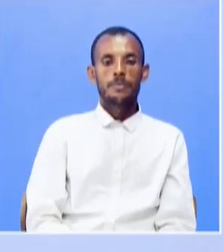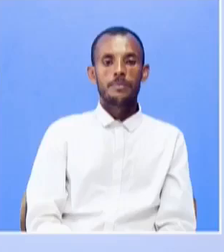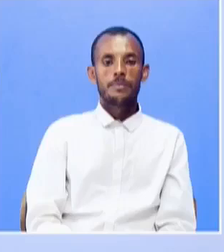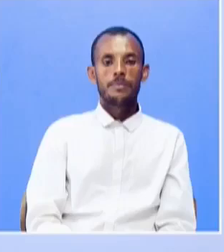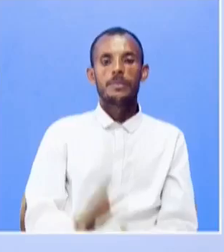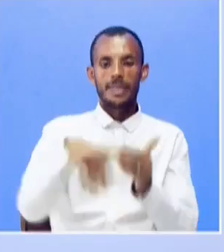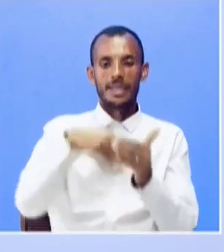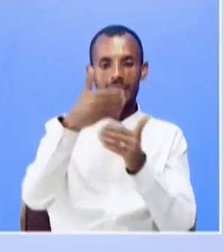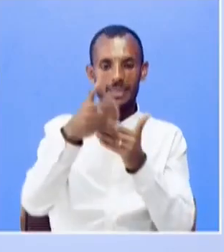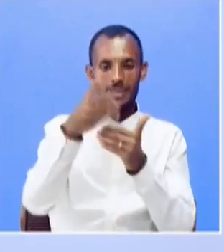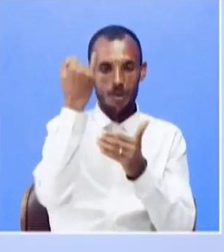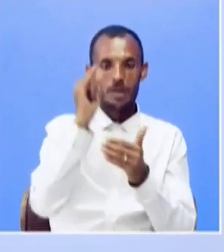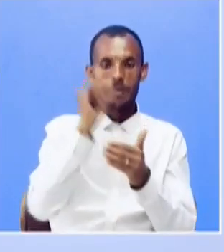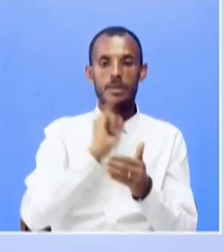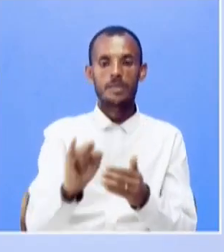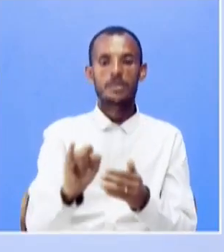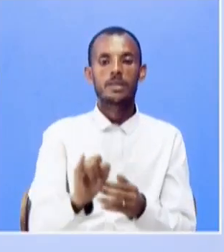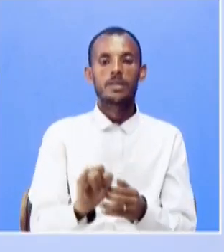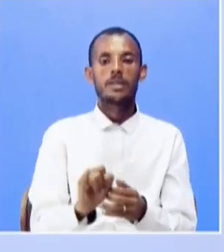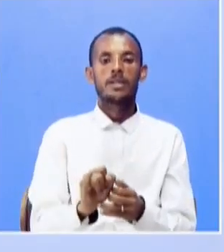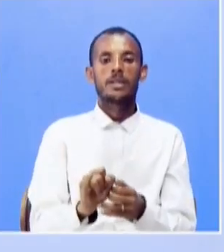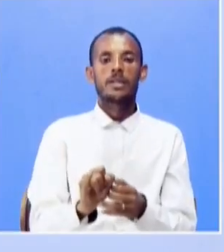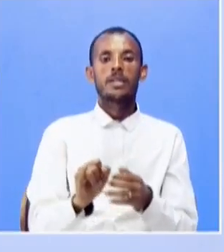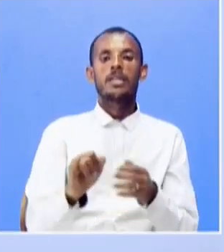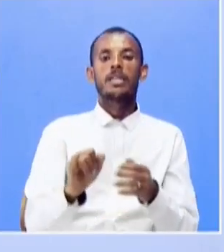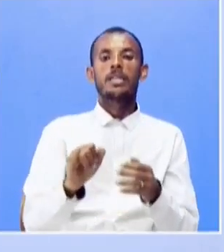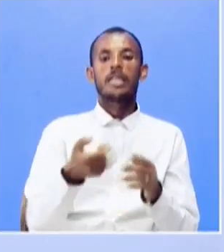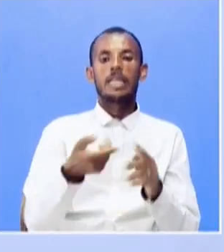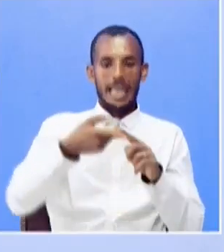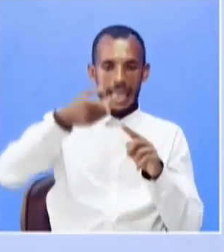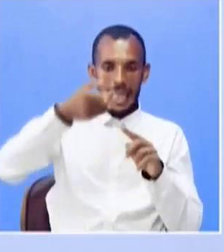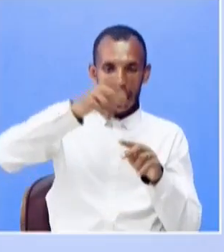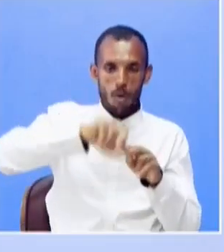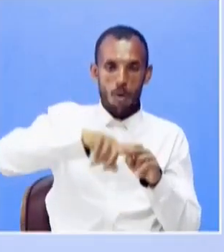The next concept is this turnover tax.